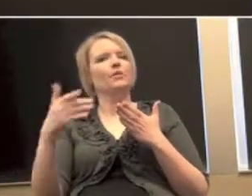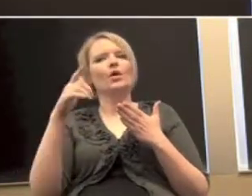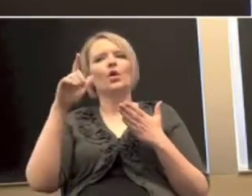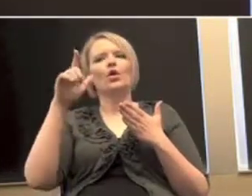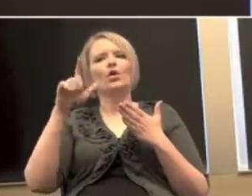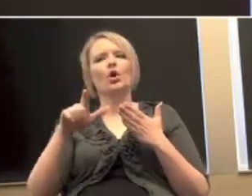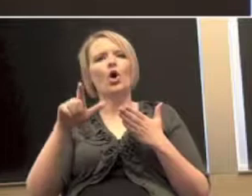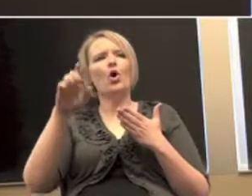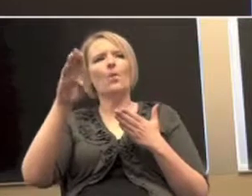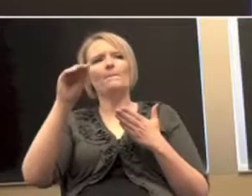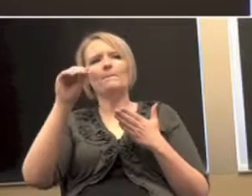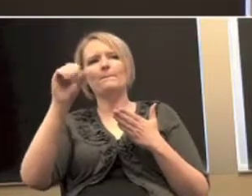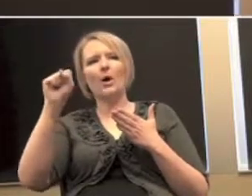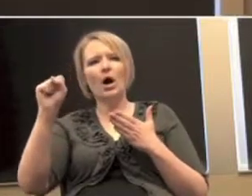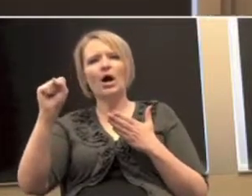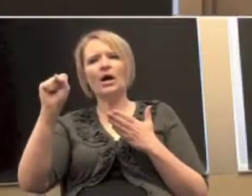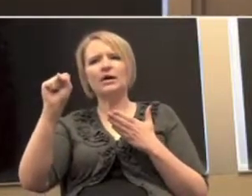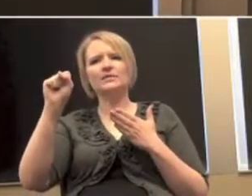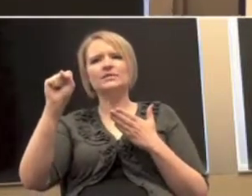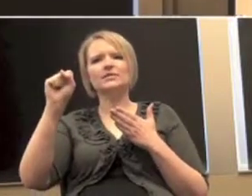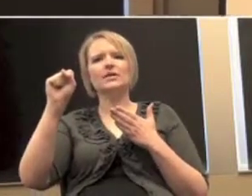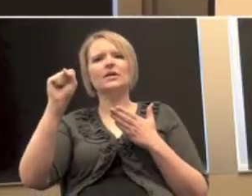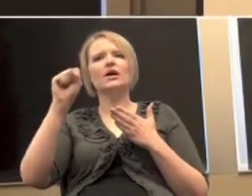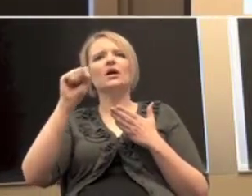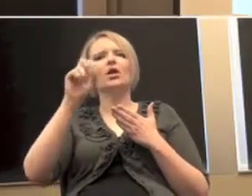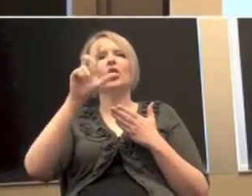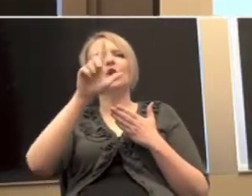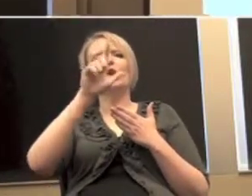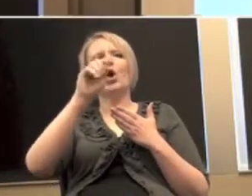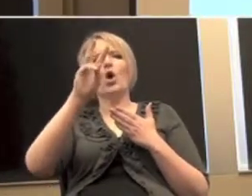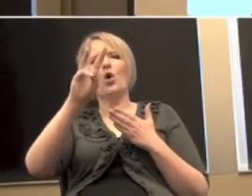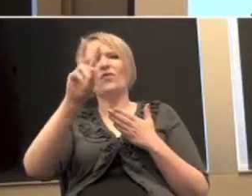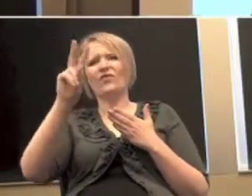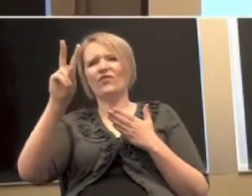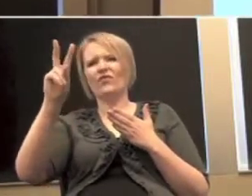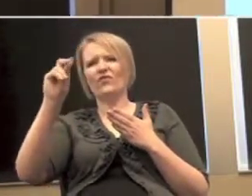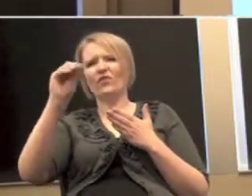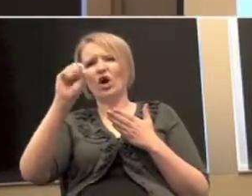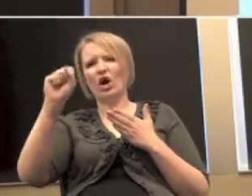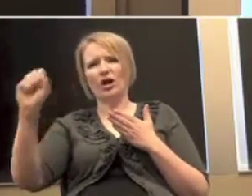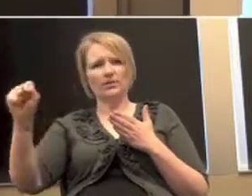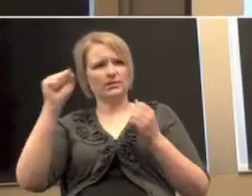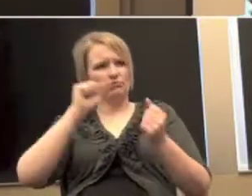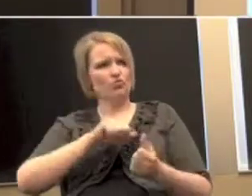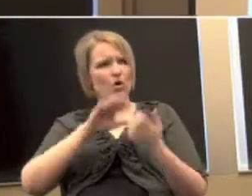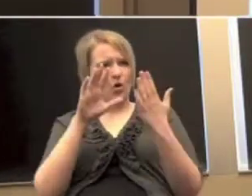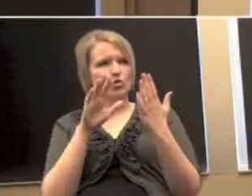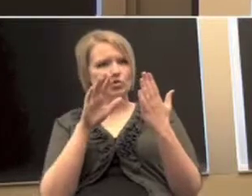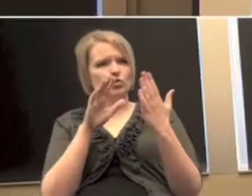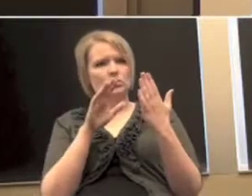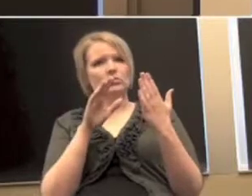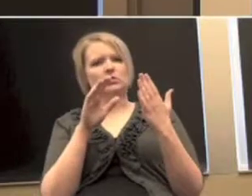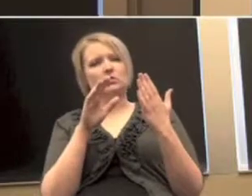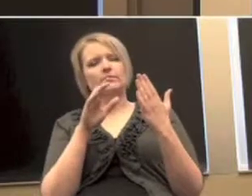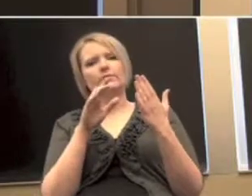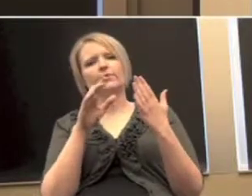low-VOS approach for oftentimes children with either autism or very low-functioning kids in some cases, but they're branching out to